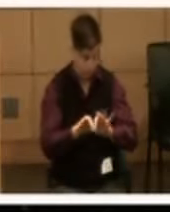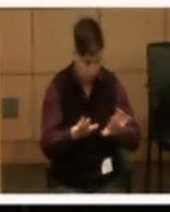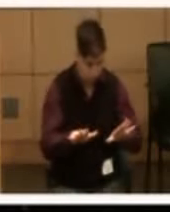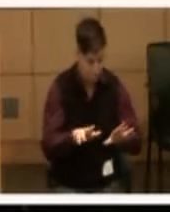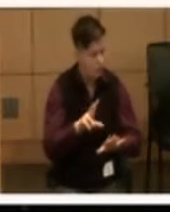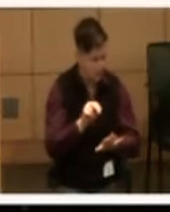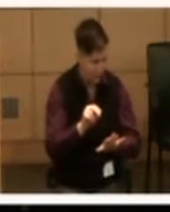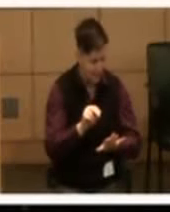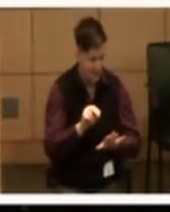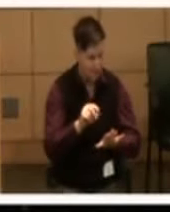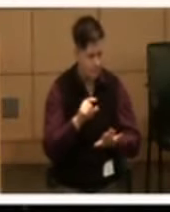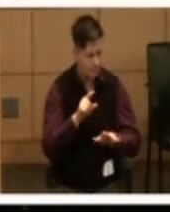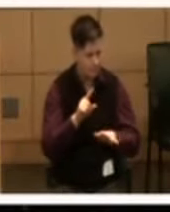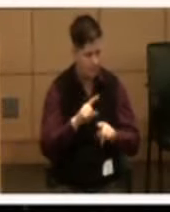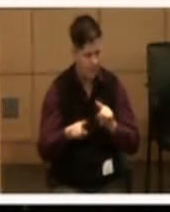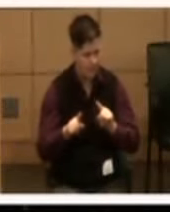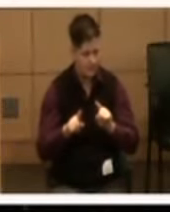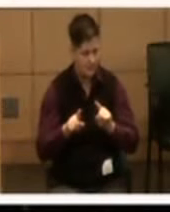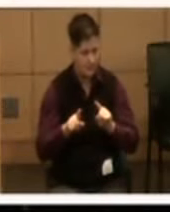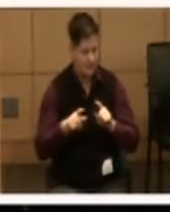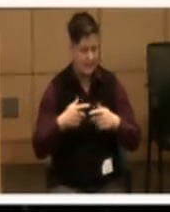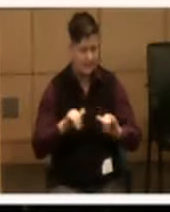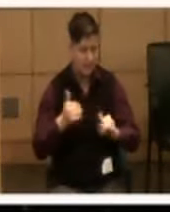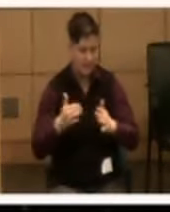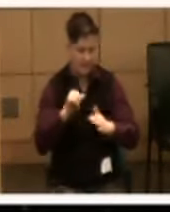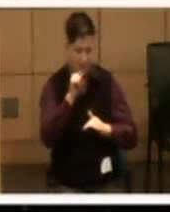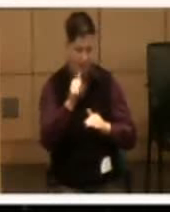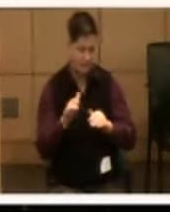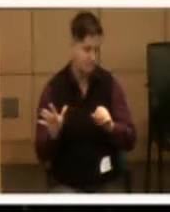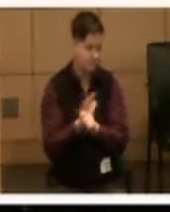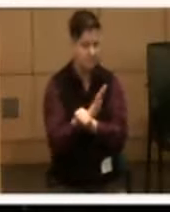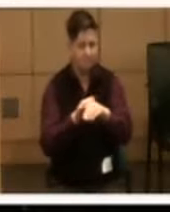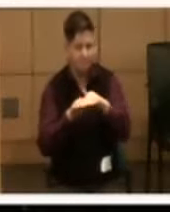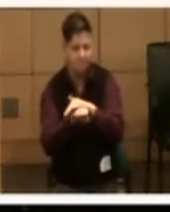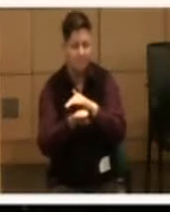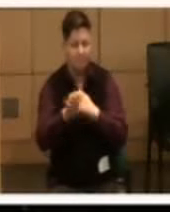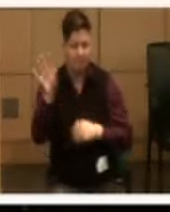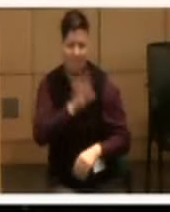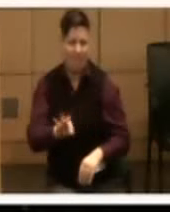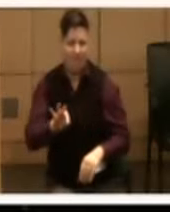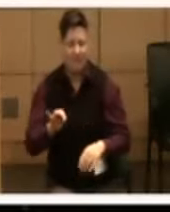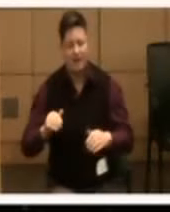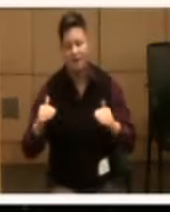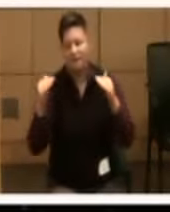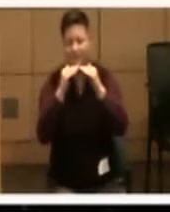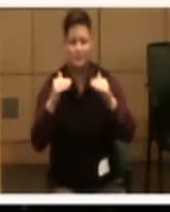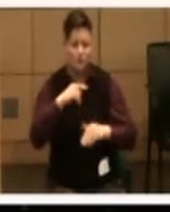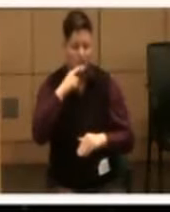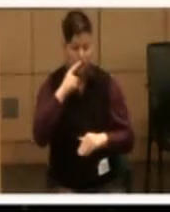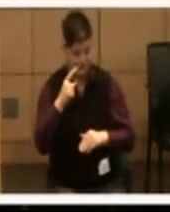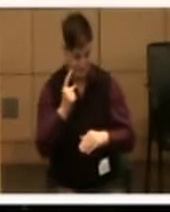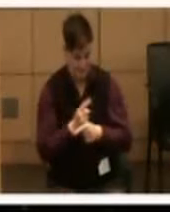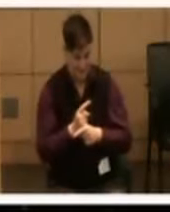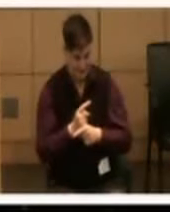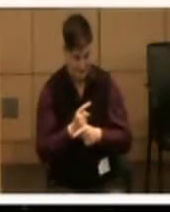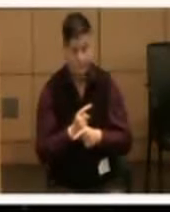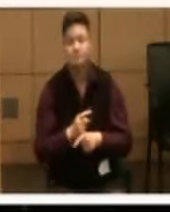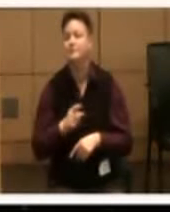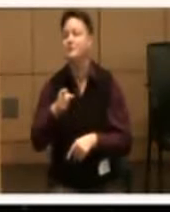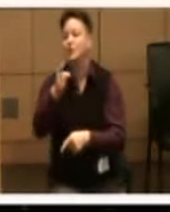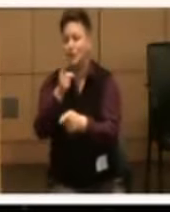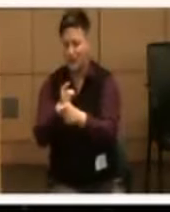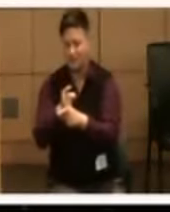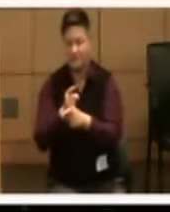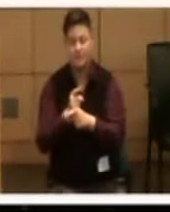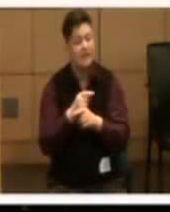that they're still not going to be as at the advantage of a normal hearing student. Correct. Even with the preferential seating.